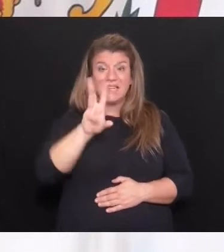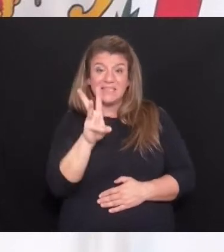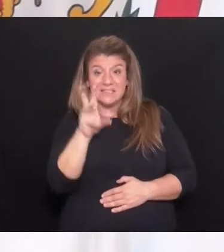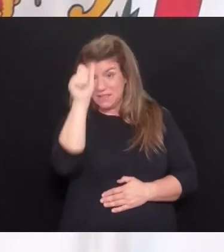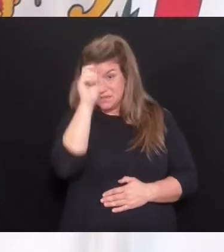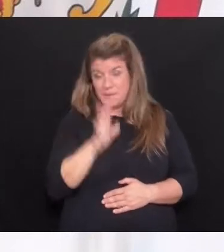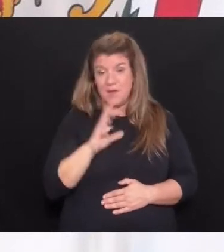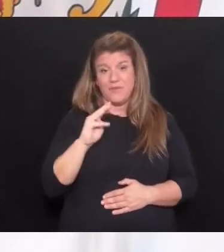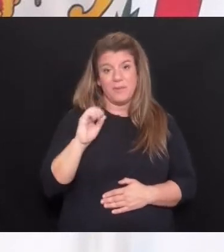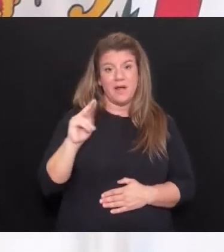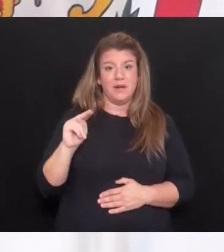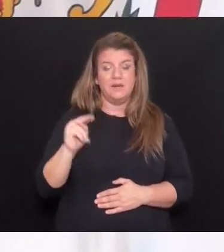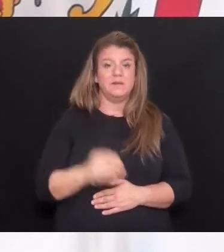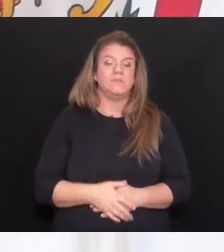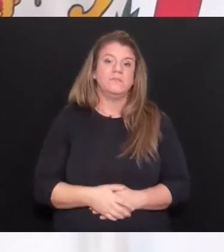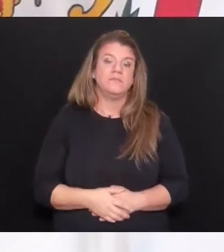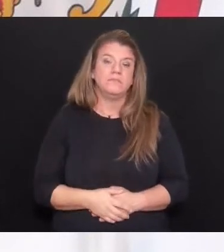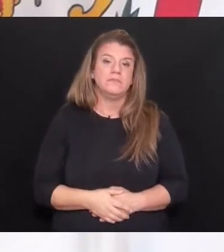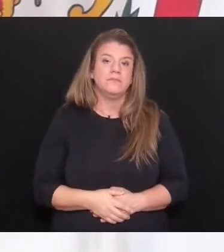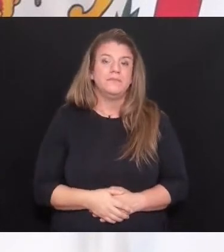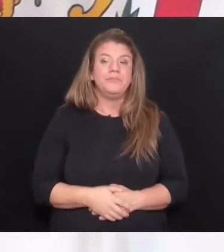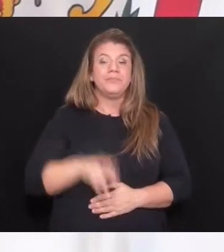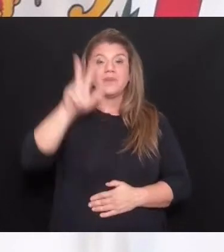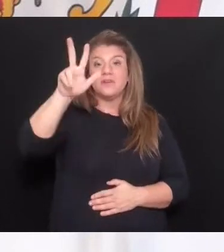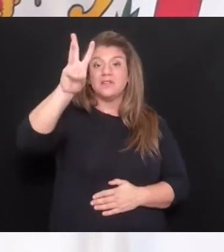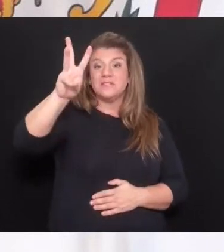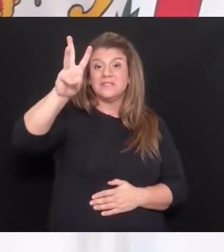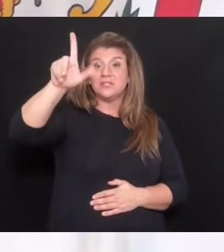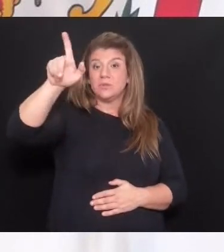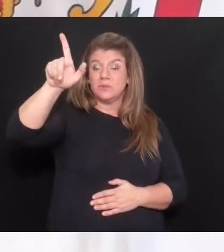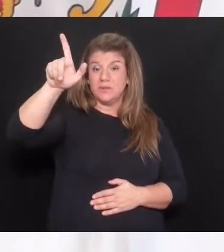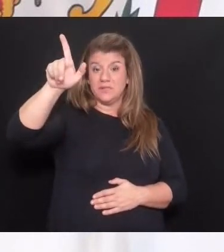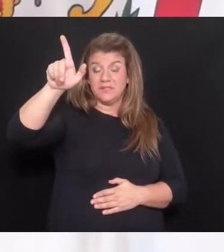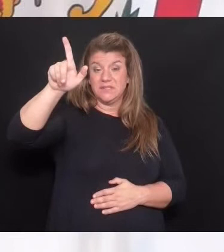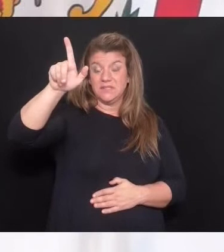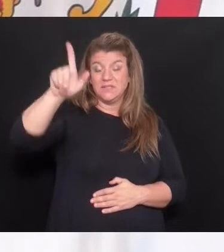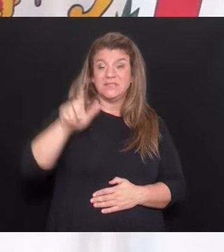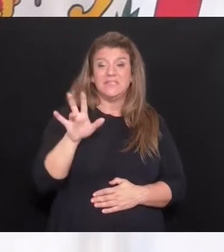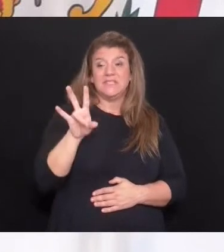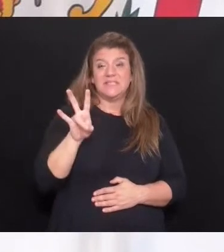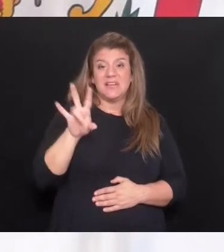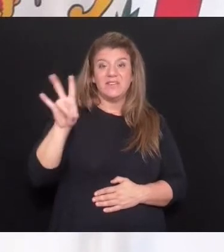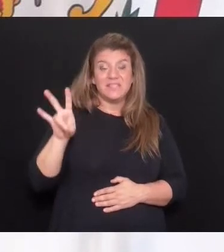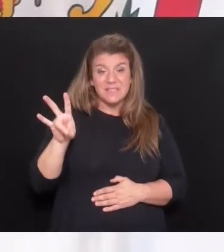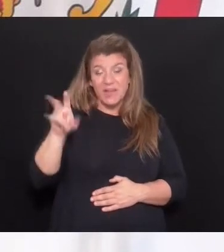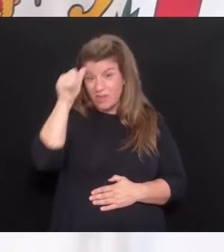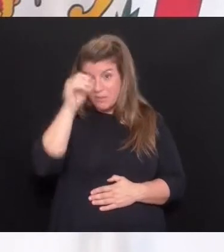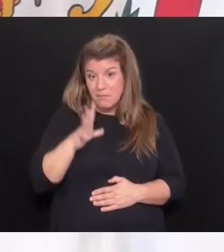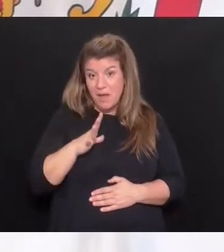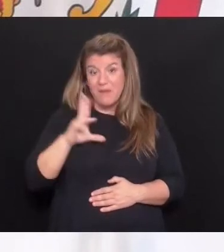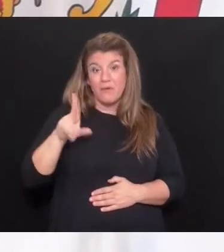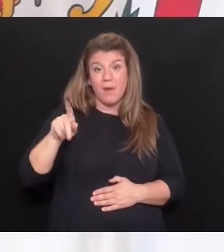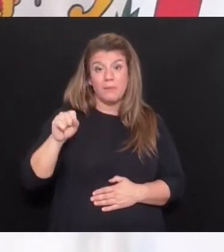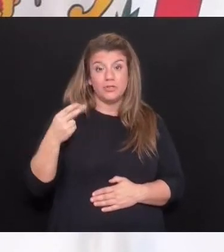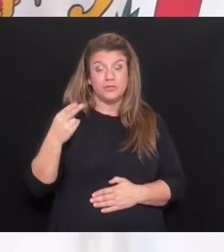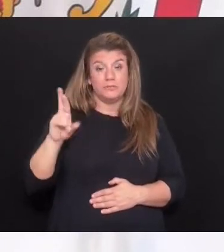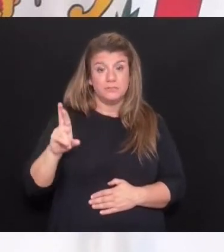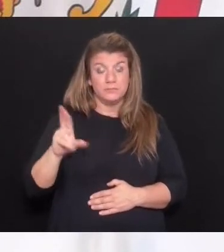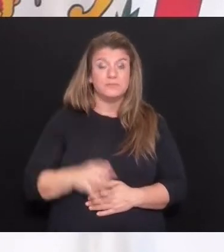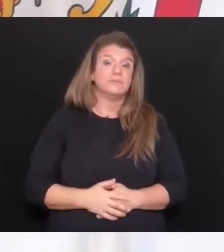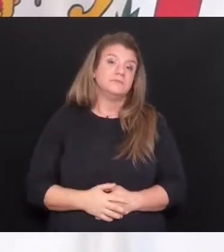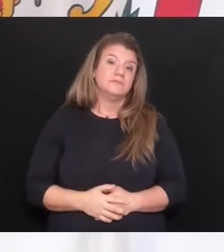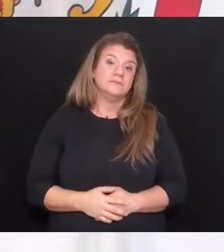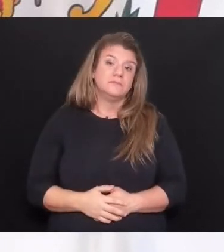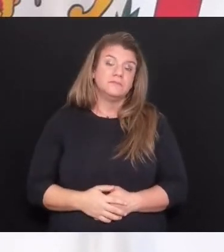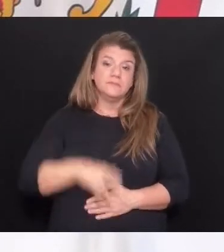male from Monongalia County. The 3,621st death, a 77-year-old male from Upshur County.